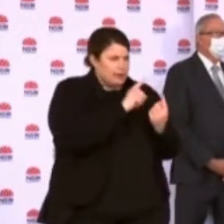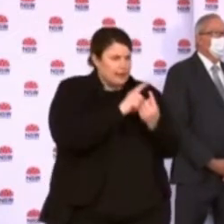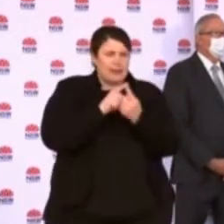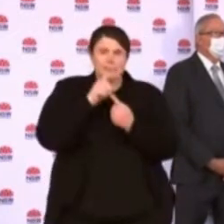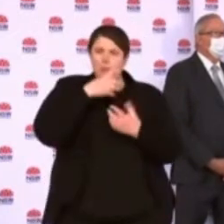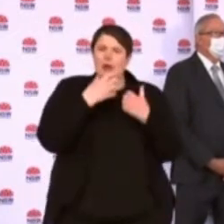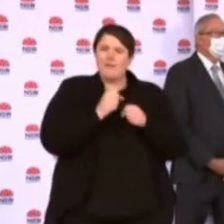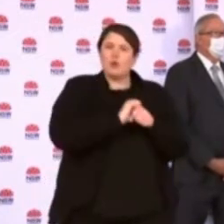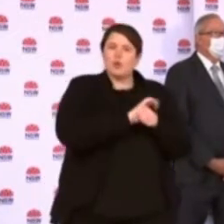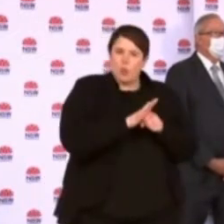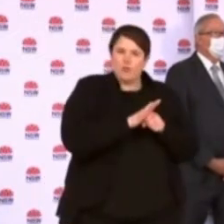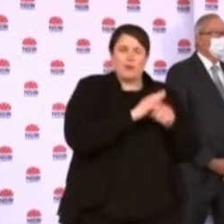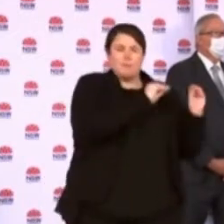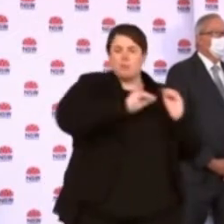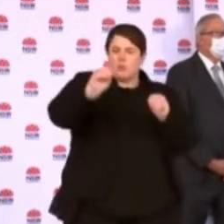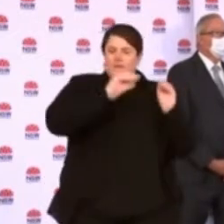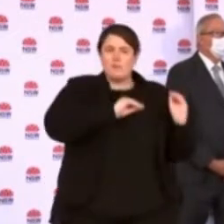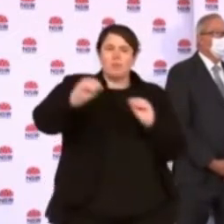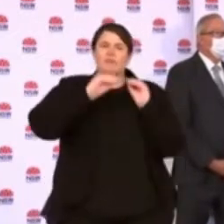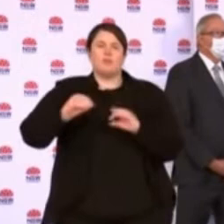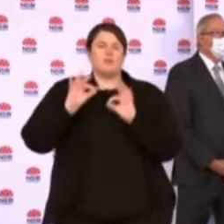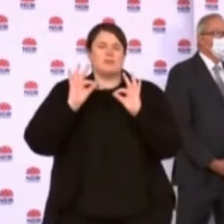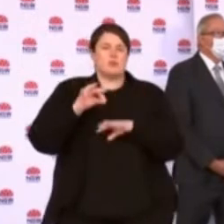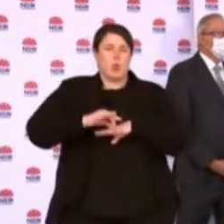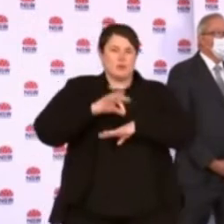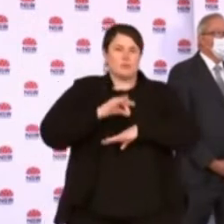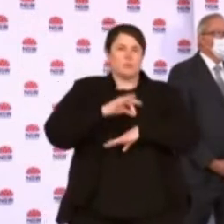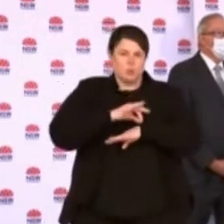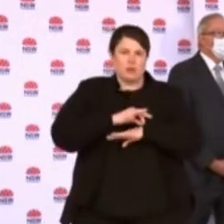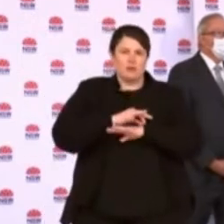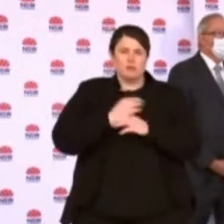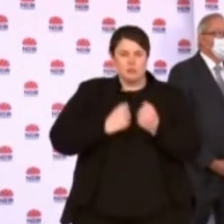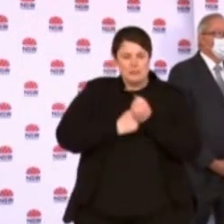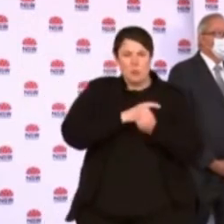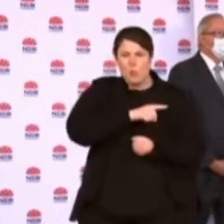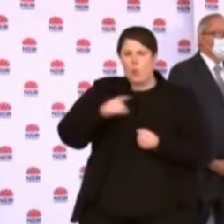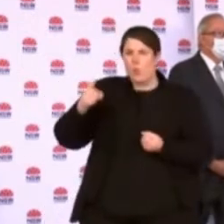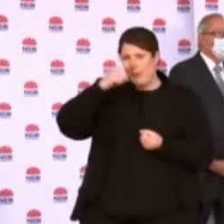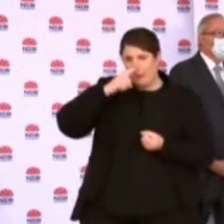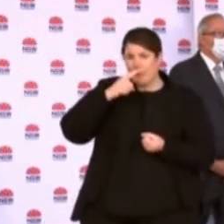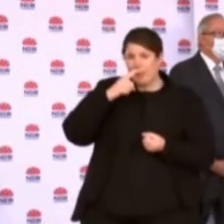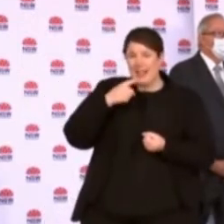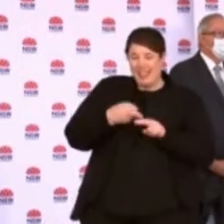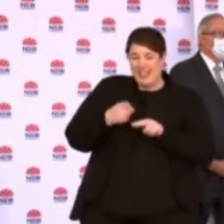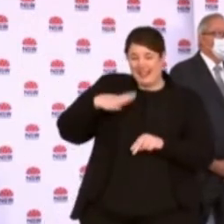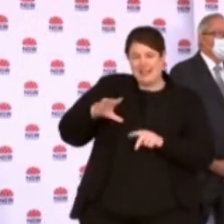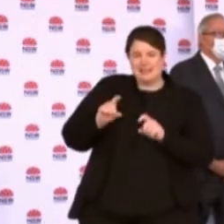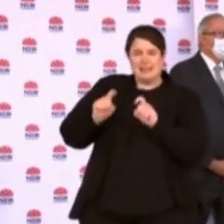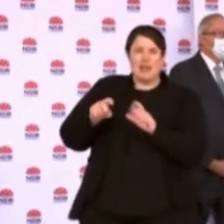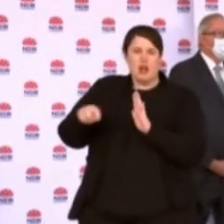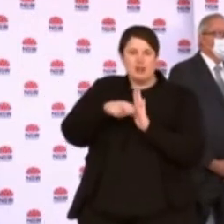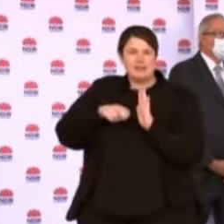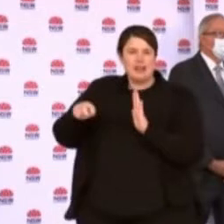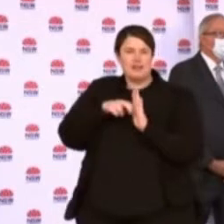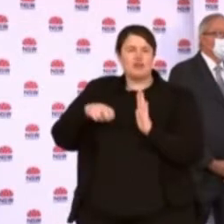with COVID in a special health accommodation and support the needs of all other residents who are close contacts and must remain